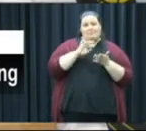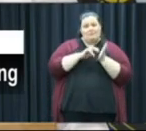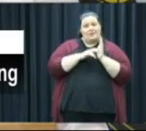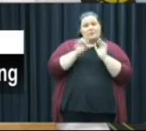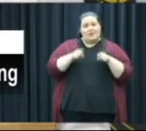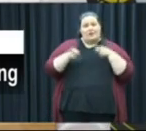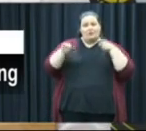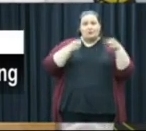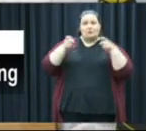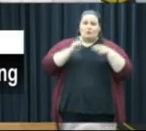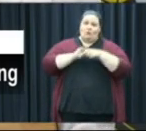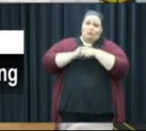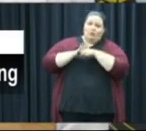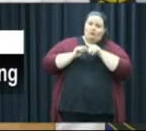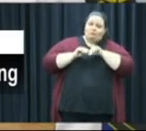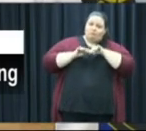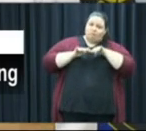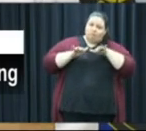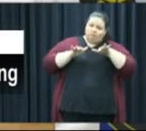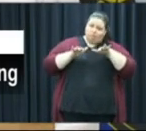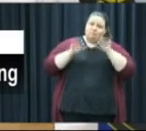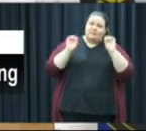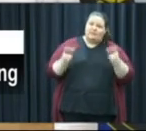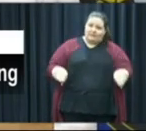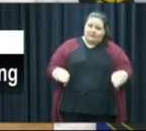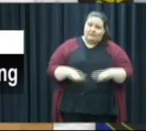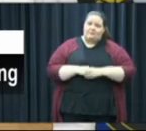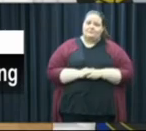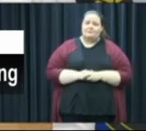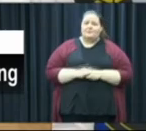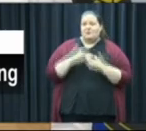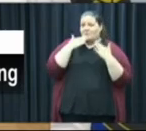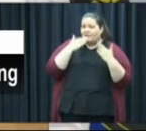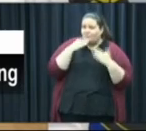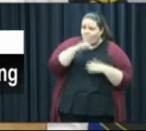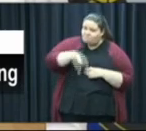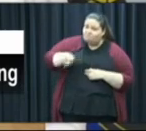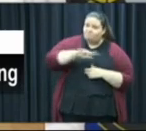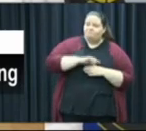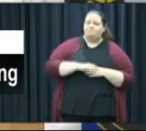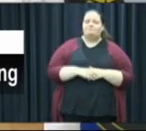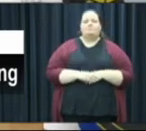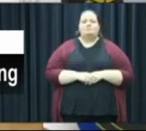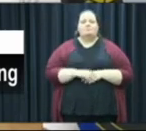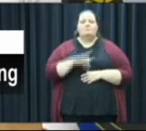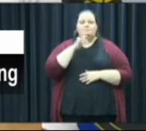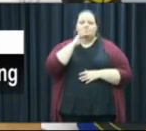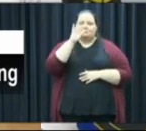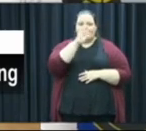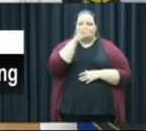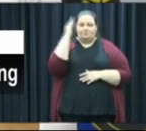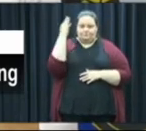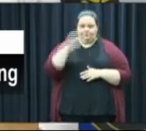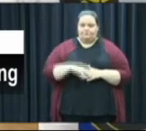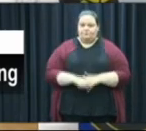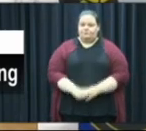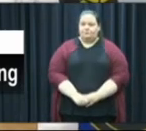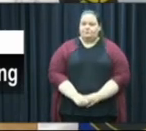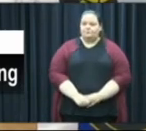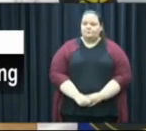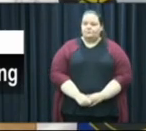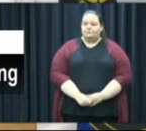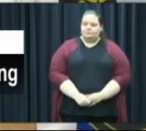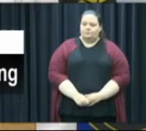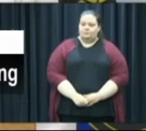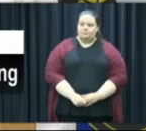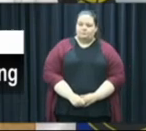Comme nous soulignons la semaine de laboratoire médical cette semaine au Canada, je tiens à remercier les technologues de laboratoire médical